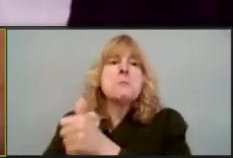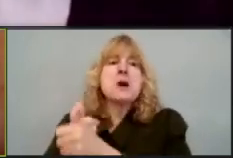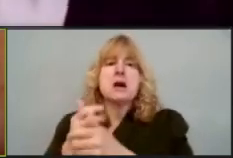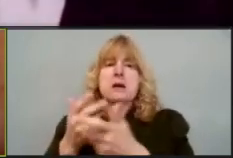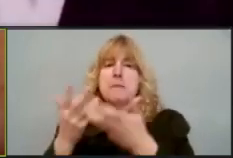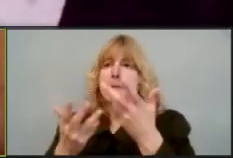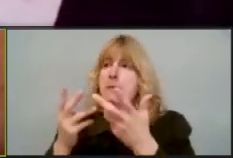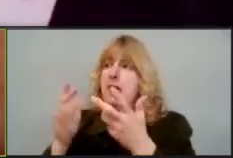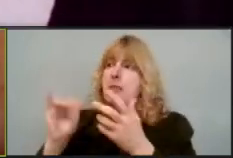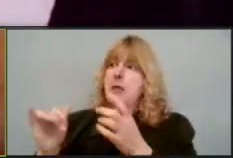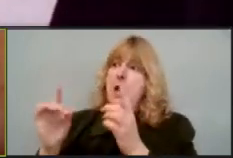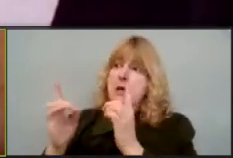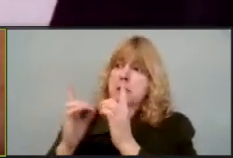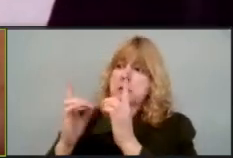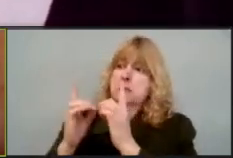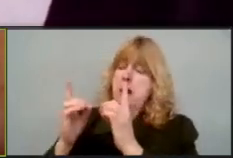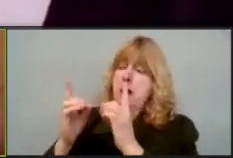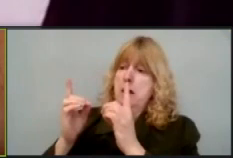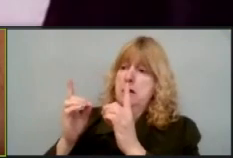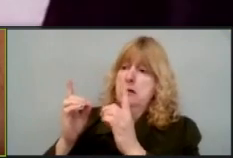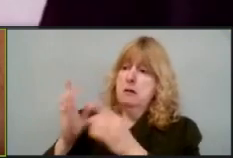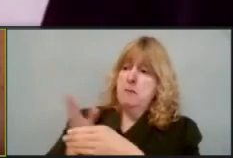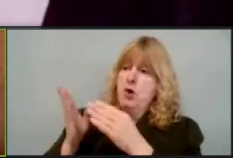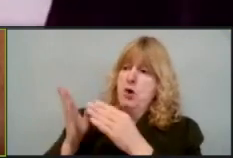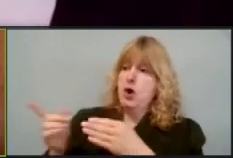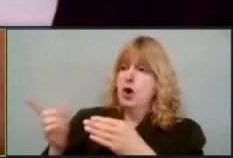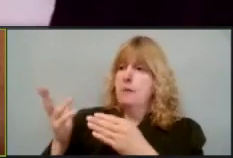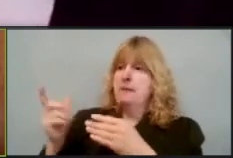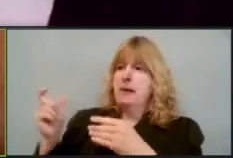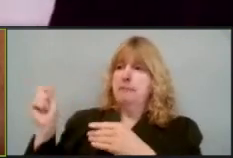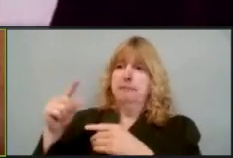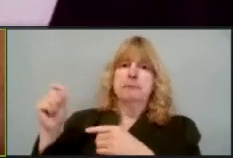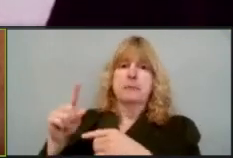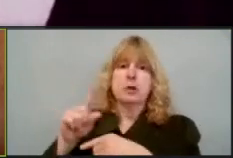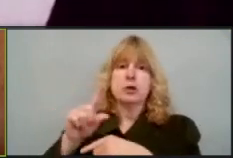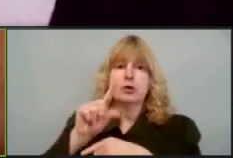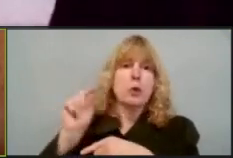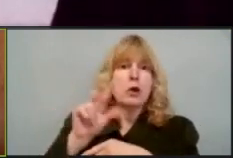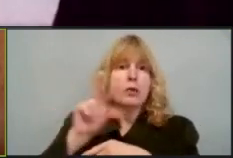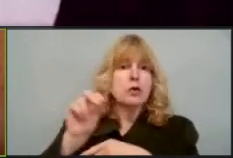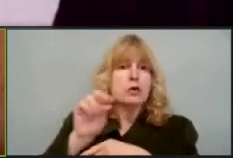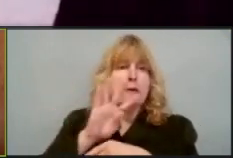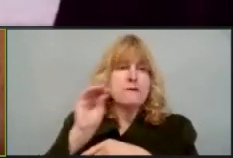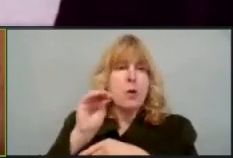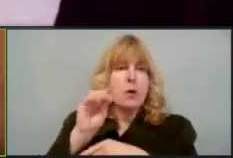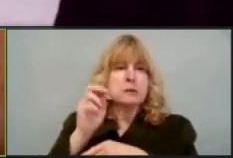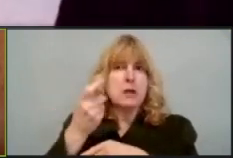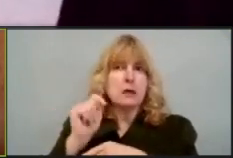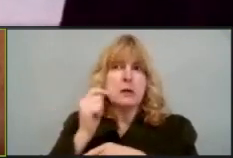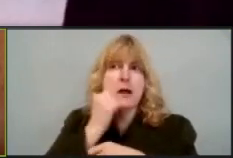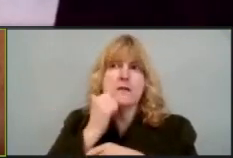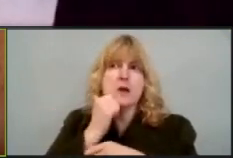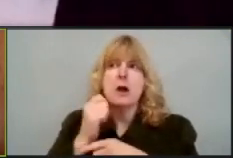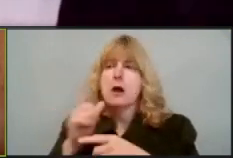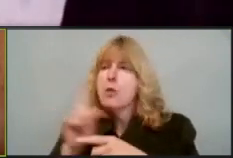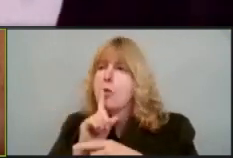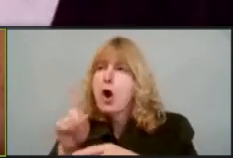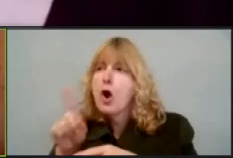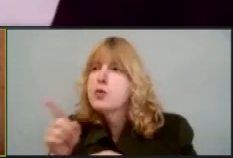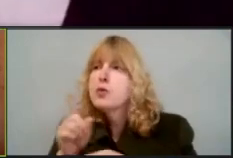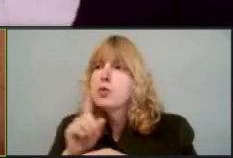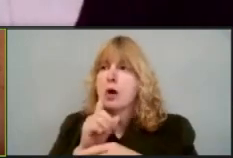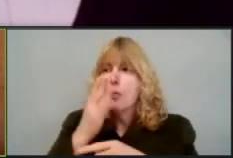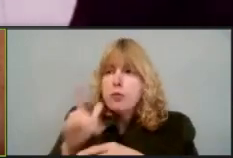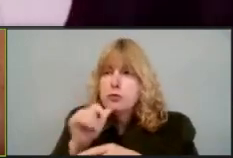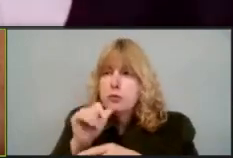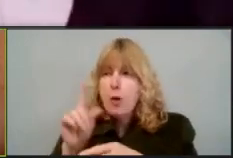maybe, I don't know, 20, 30, 40, 50 texts a day saying, where are you? Why are you not where you're supposed to be?